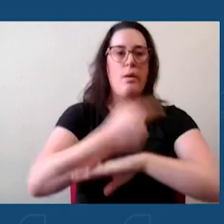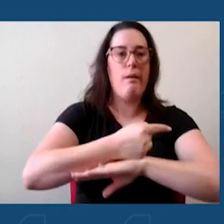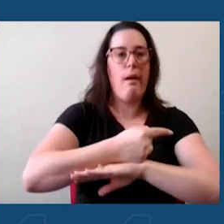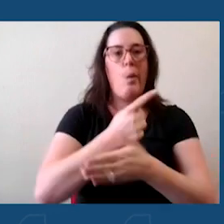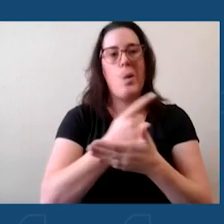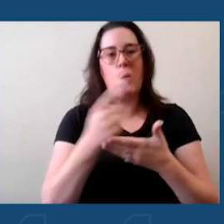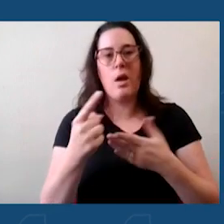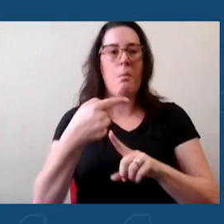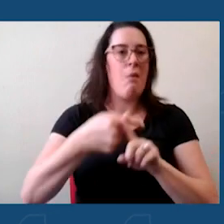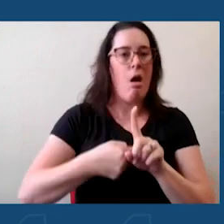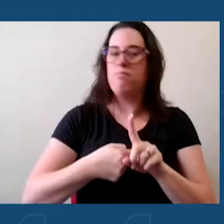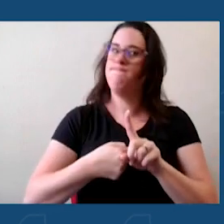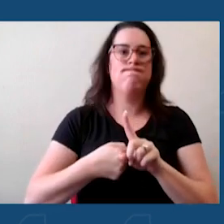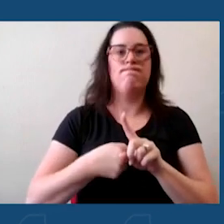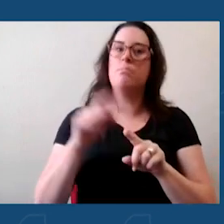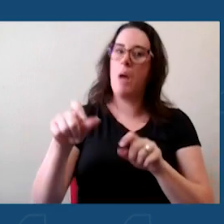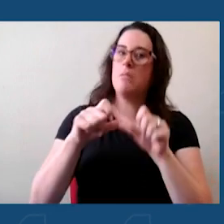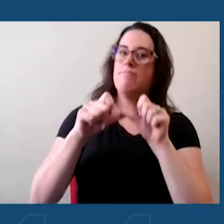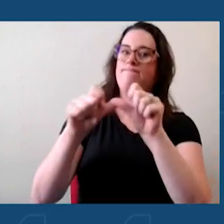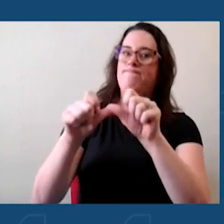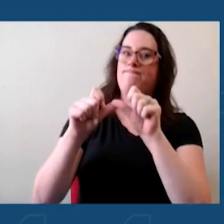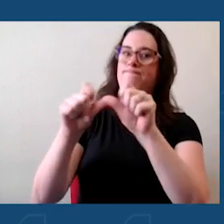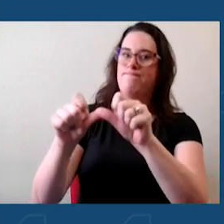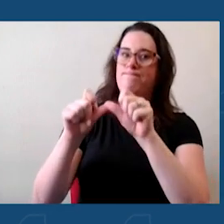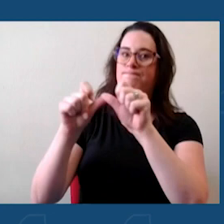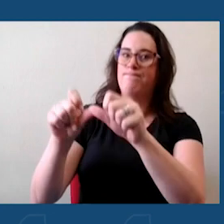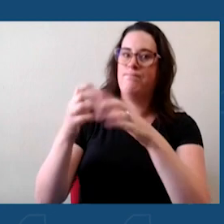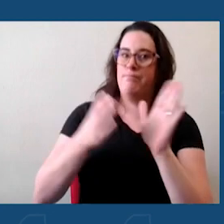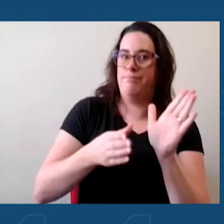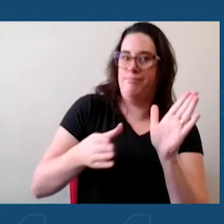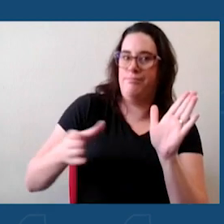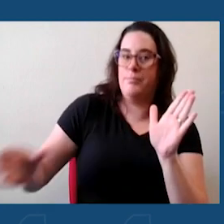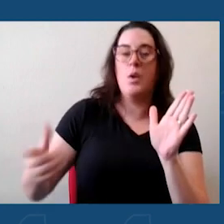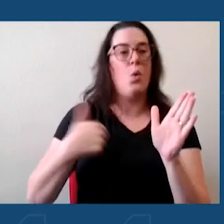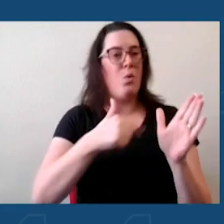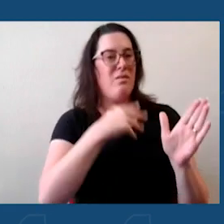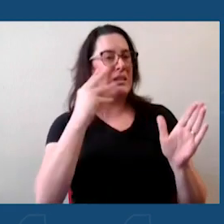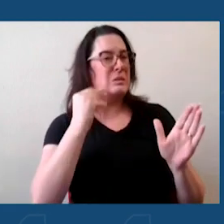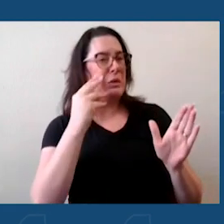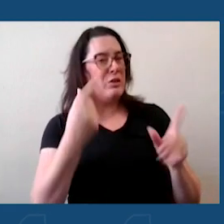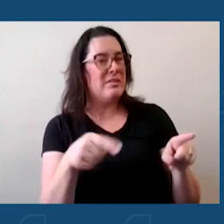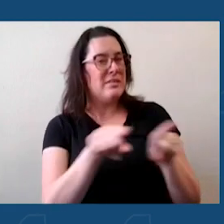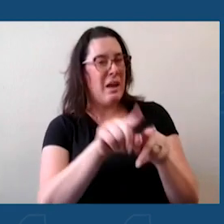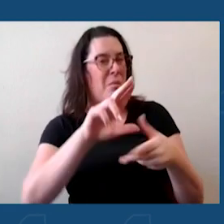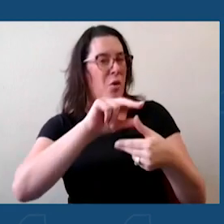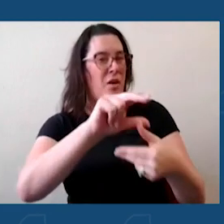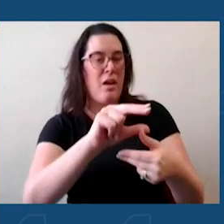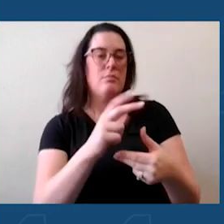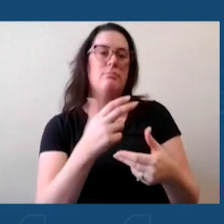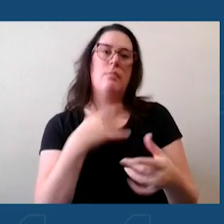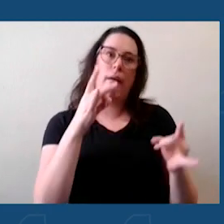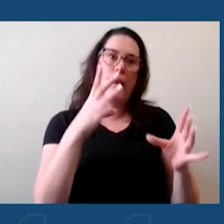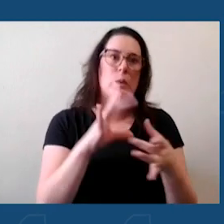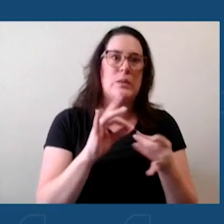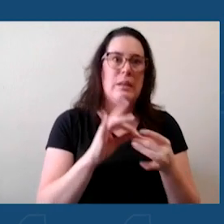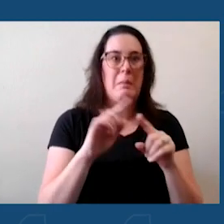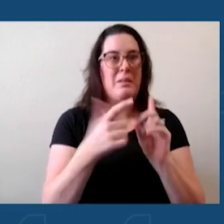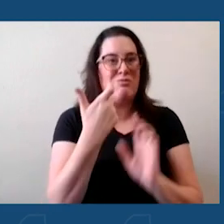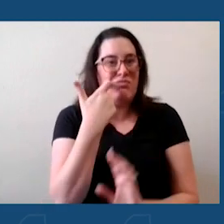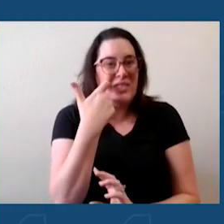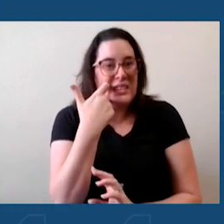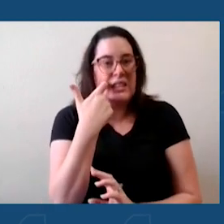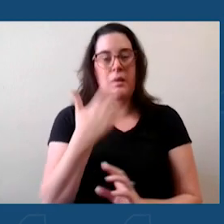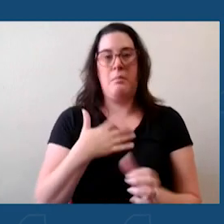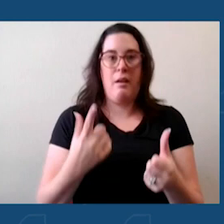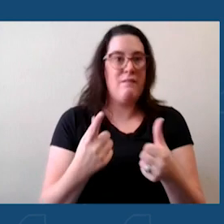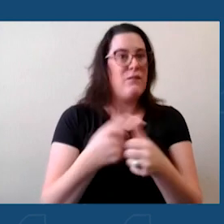sustained, concerted approach, and we have experience with our own hurricanes now. I hate to say it, but wasn't that long ago, my first week